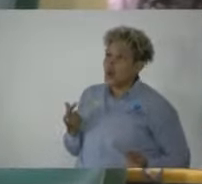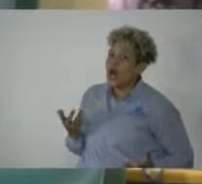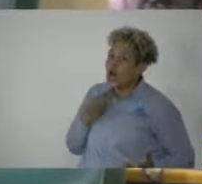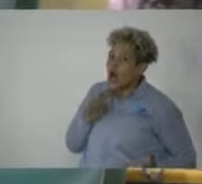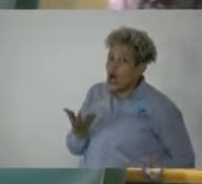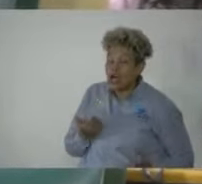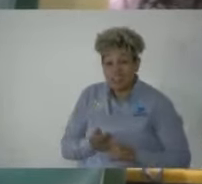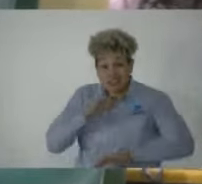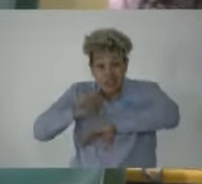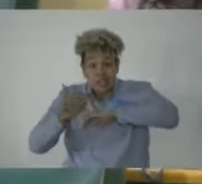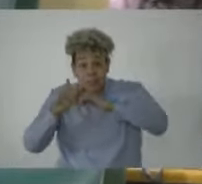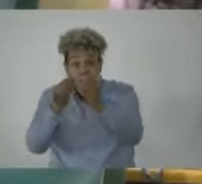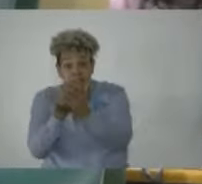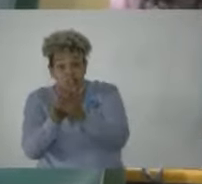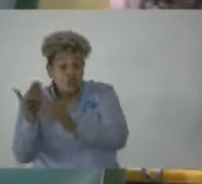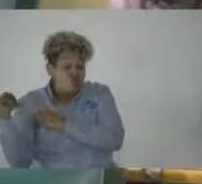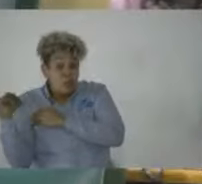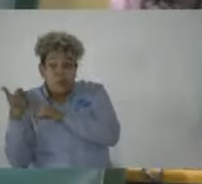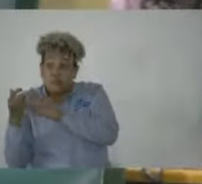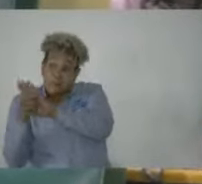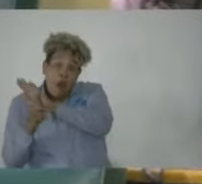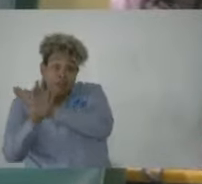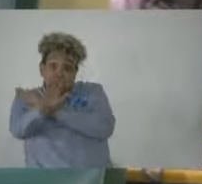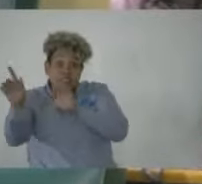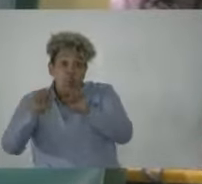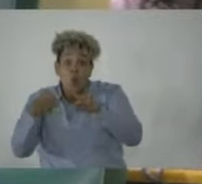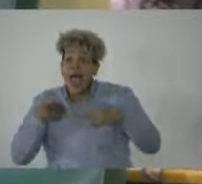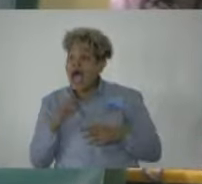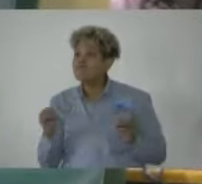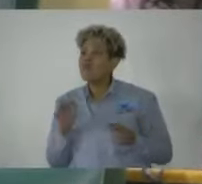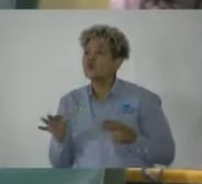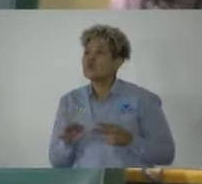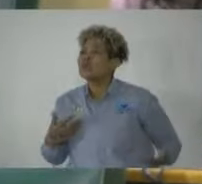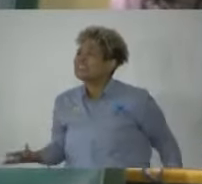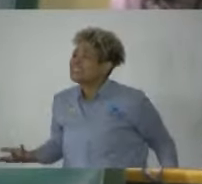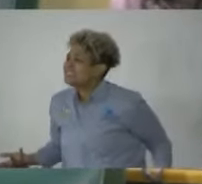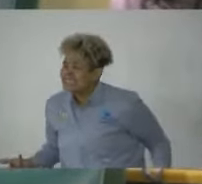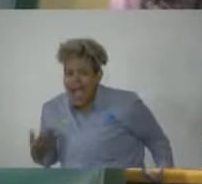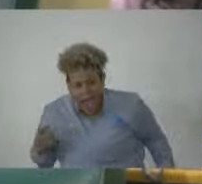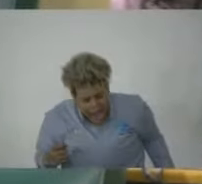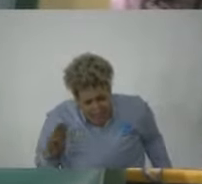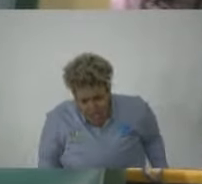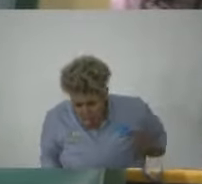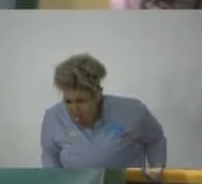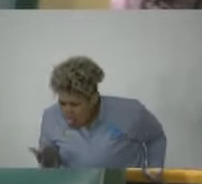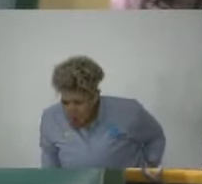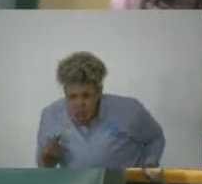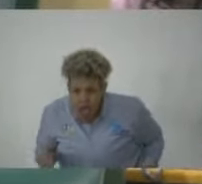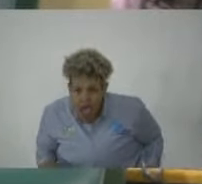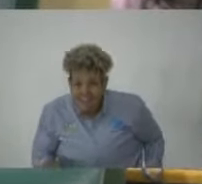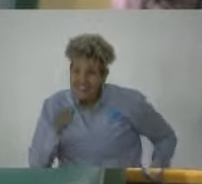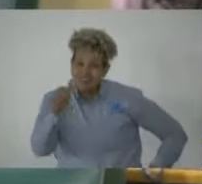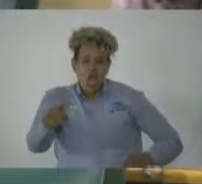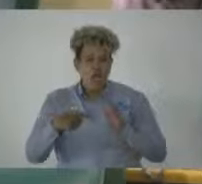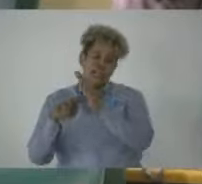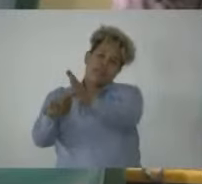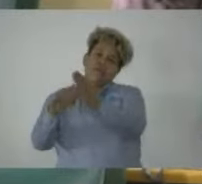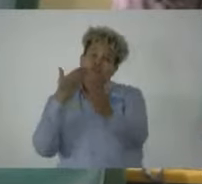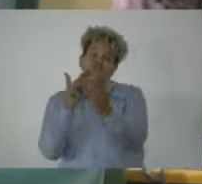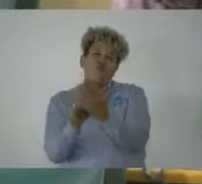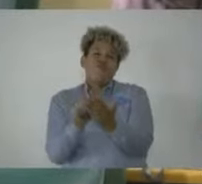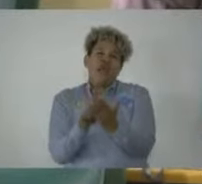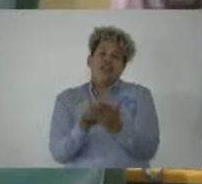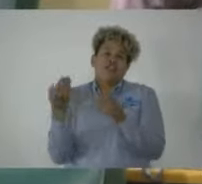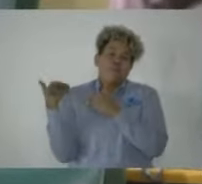Implementing fiscal responsible policies when you have no choice in the matter and your hands are tied is not a demonstration of